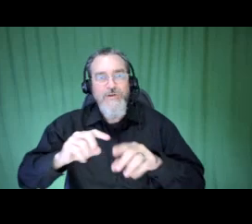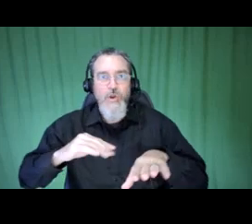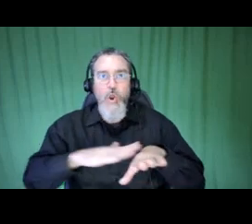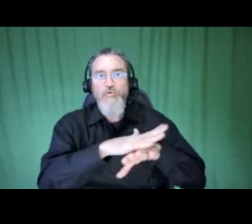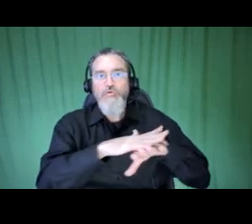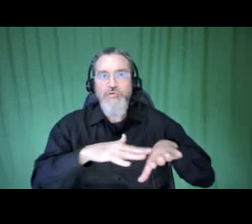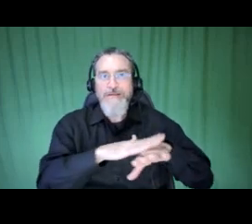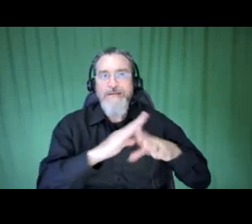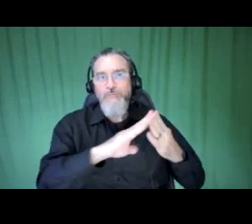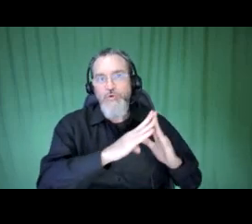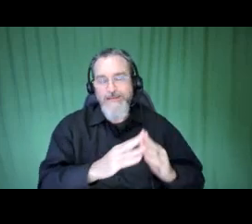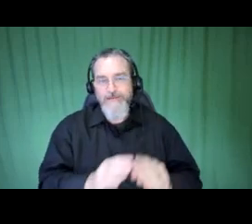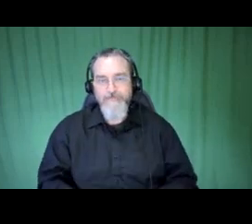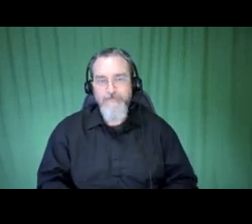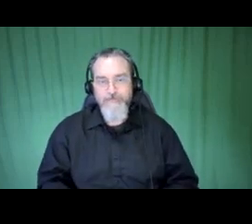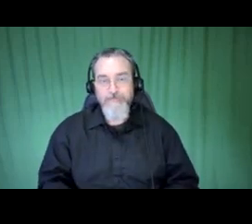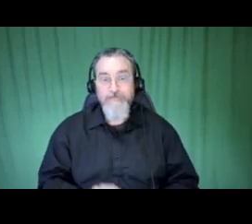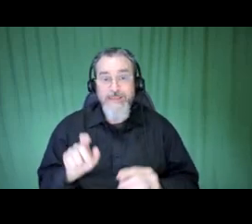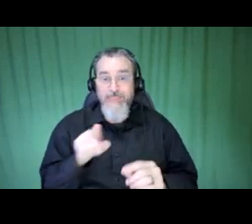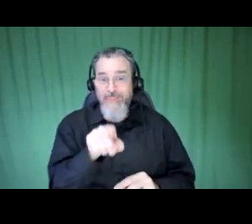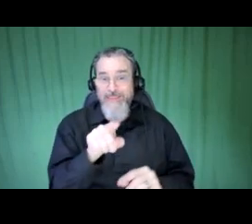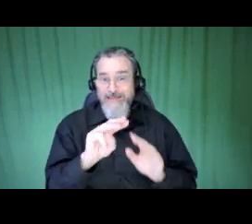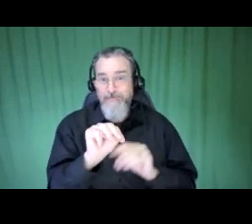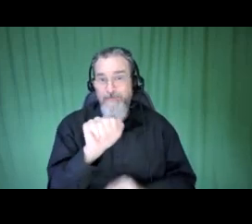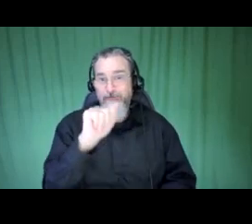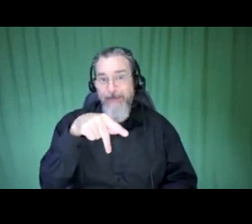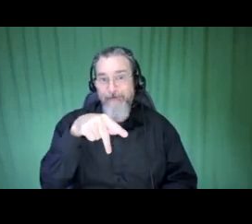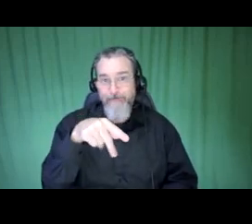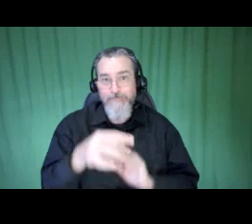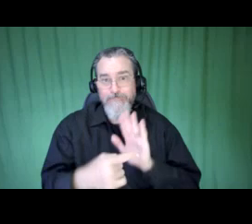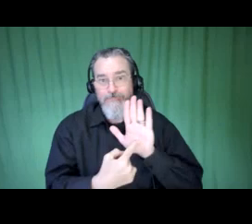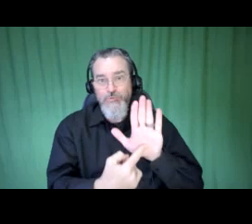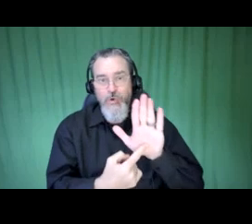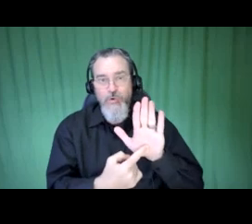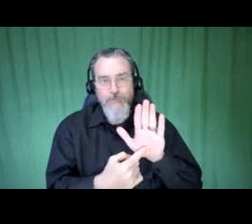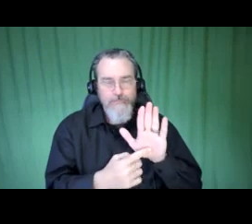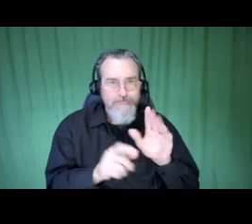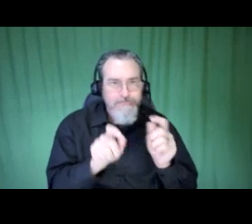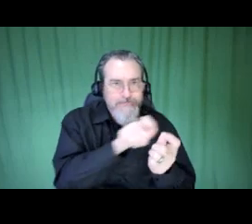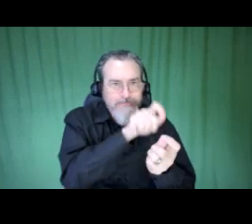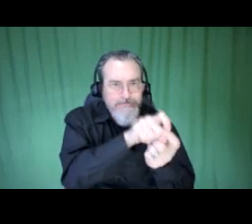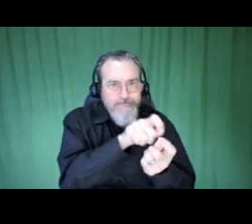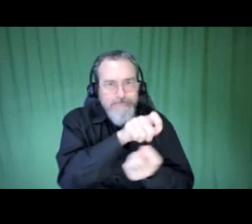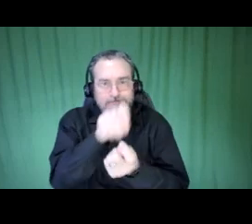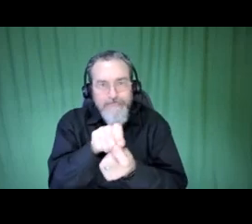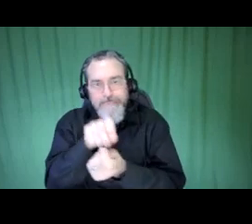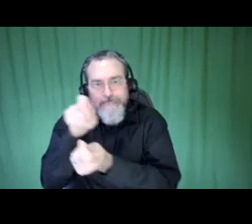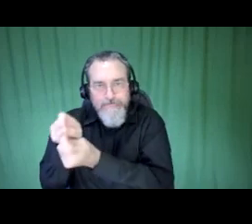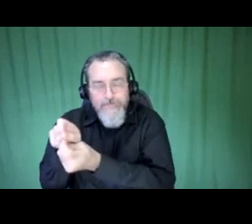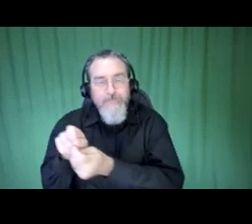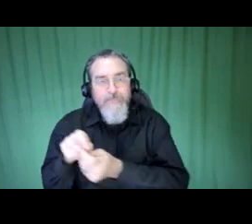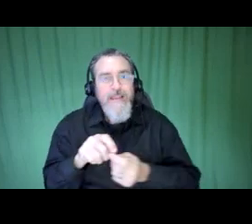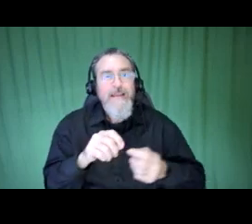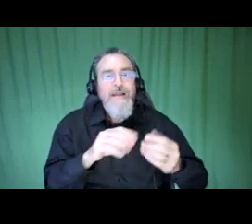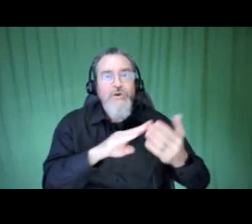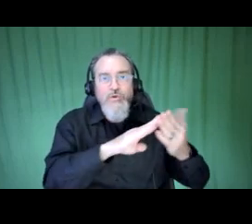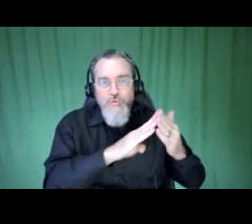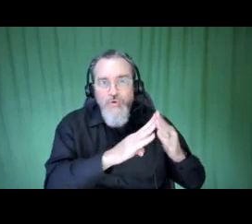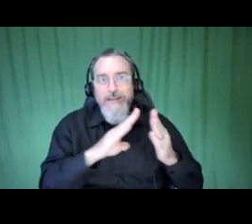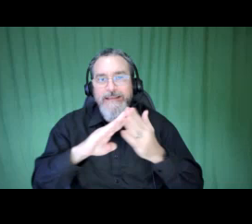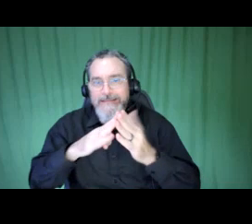So specifically here in this map, you can see that I'm highlighting urban communities in the coastline of